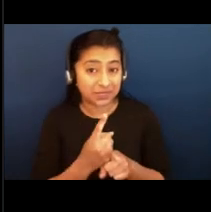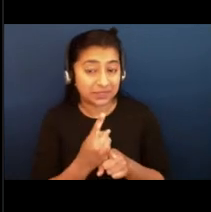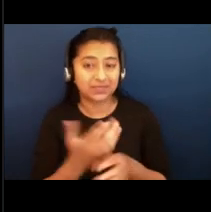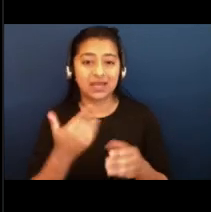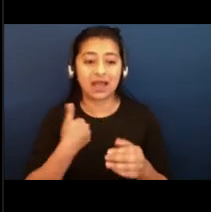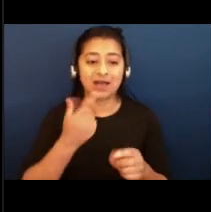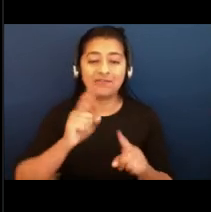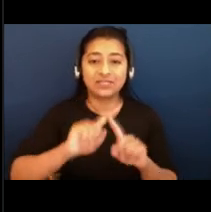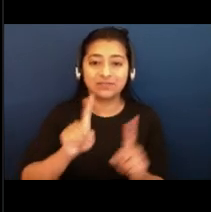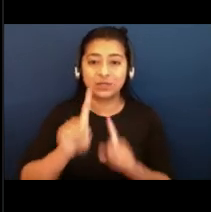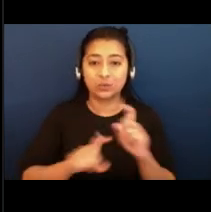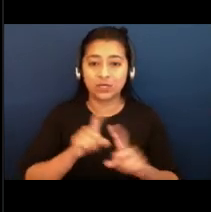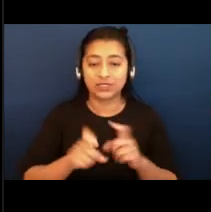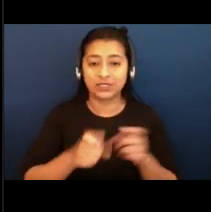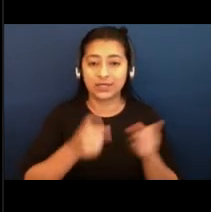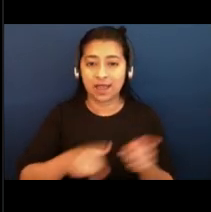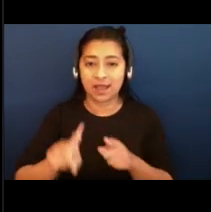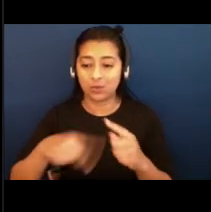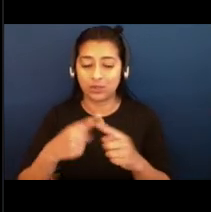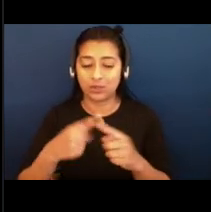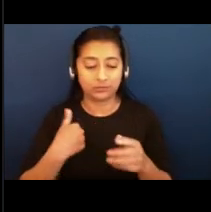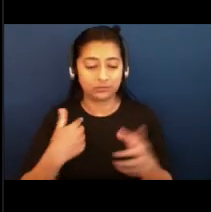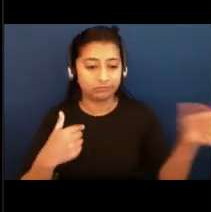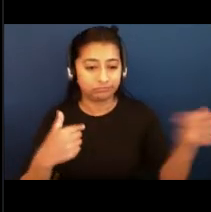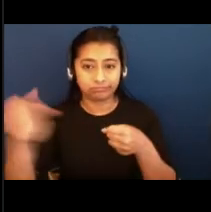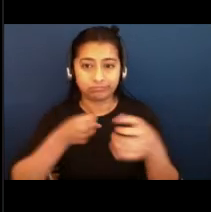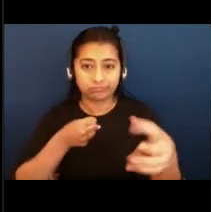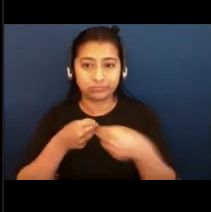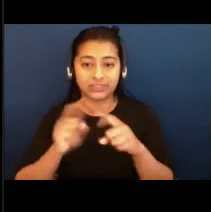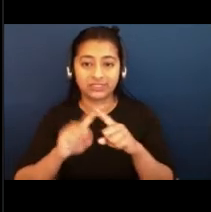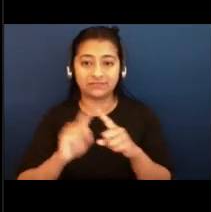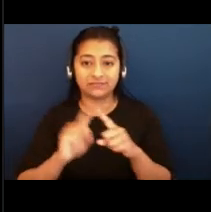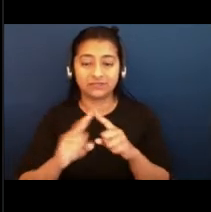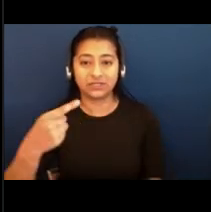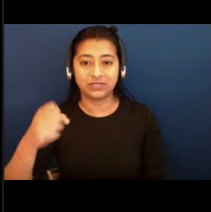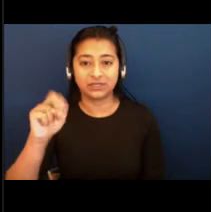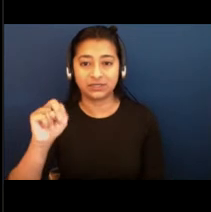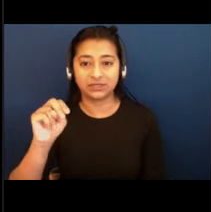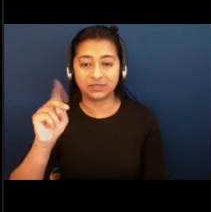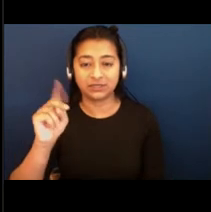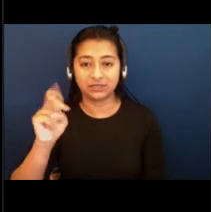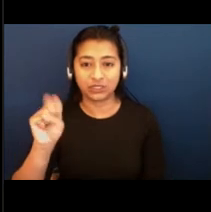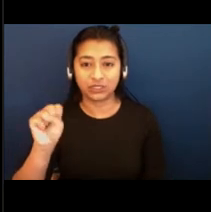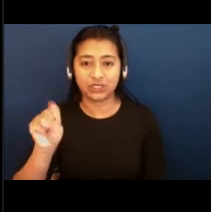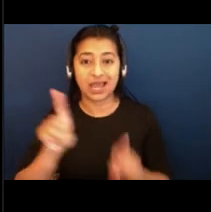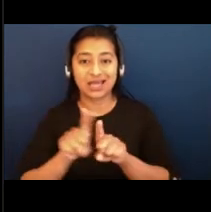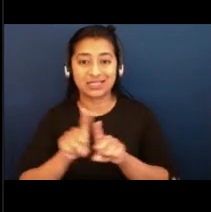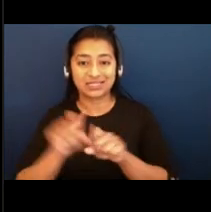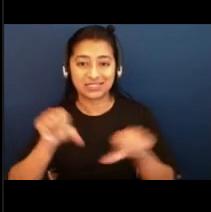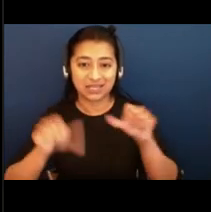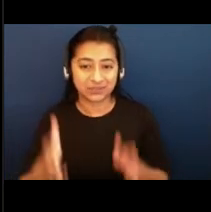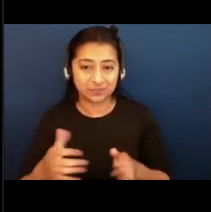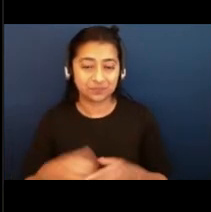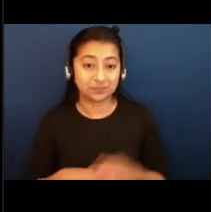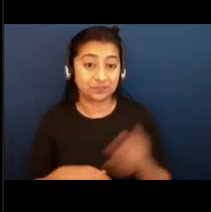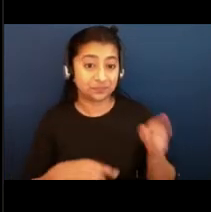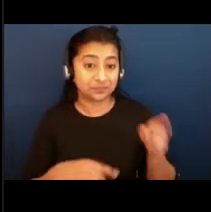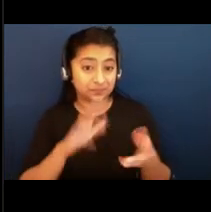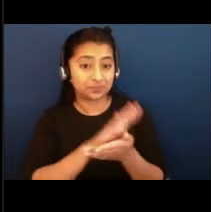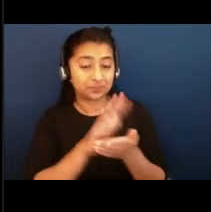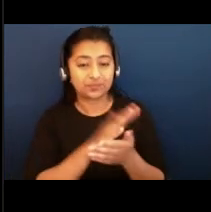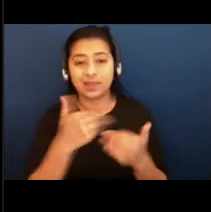were being asked when you had different genders as the scientists. That paper also finds a similar effect